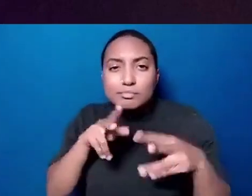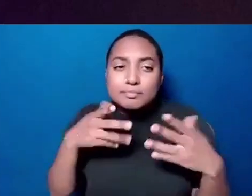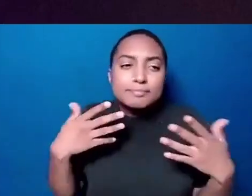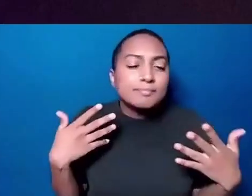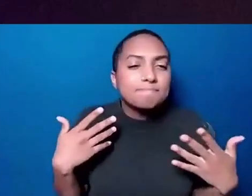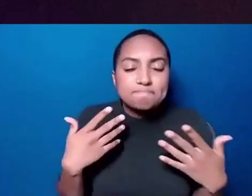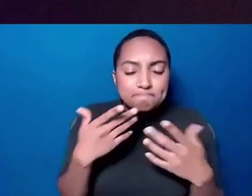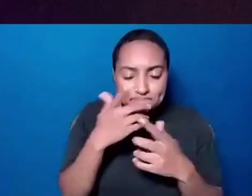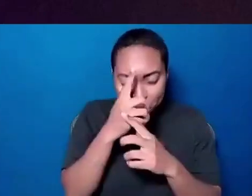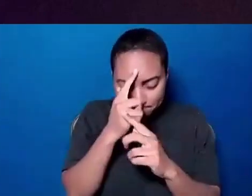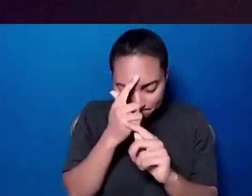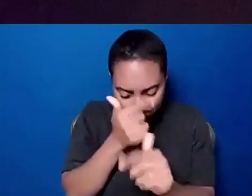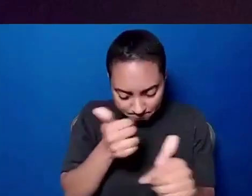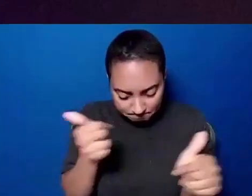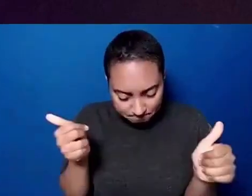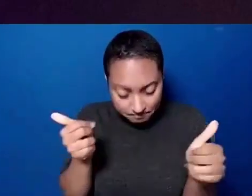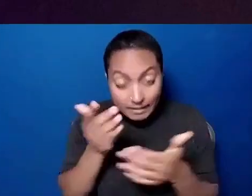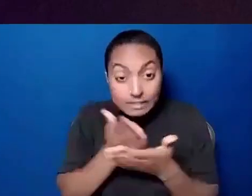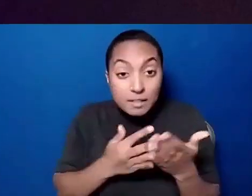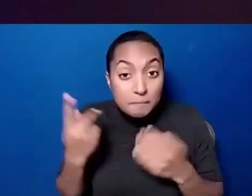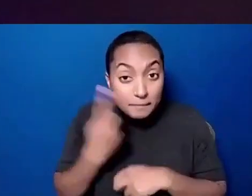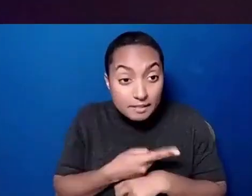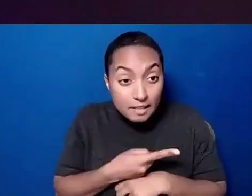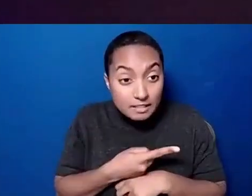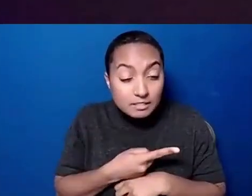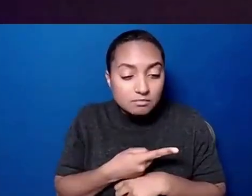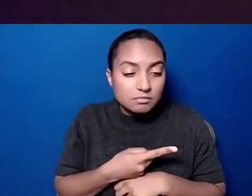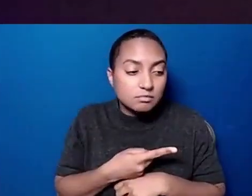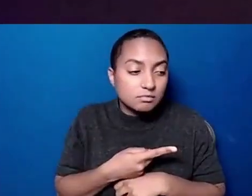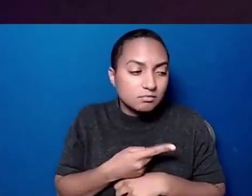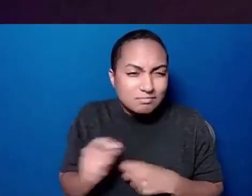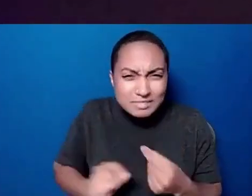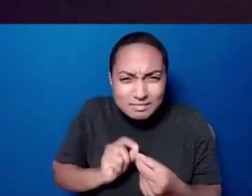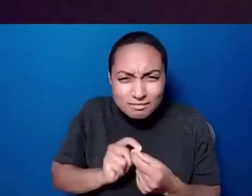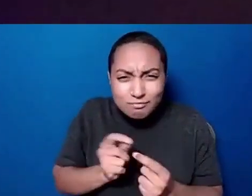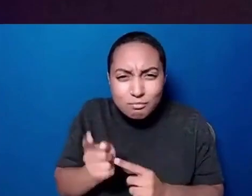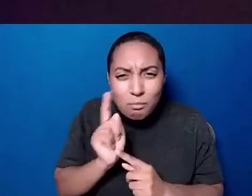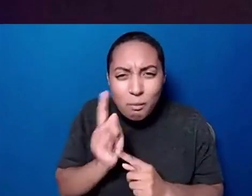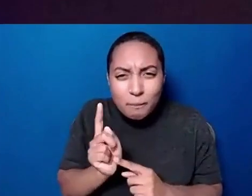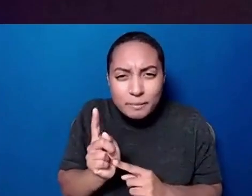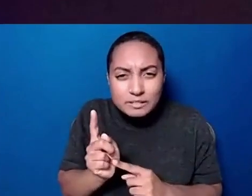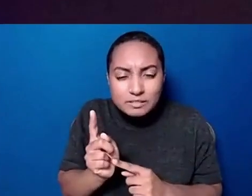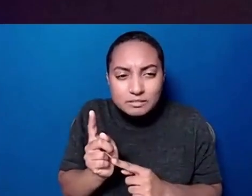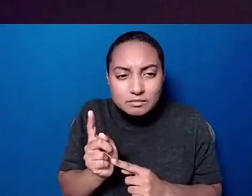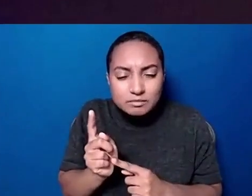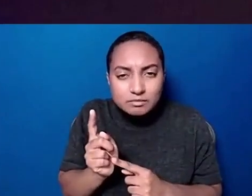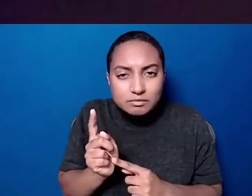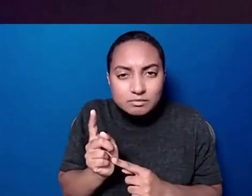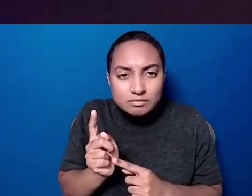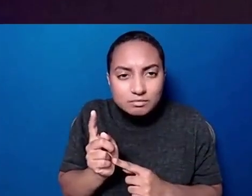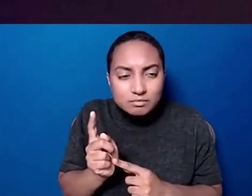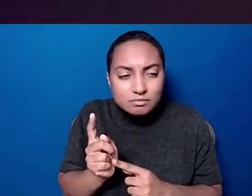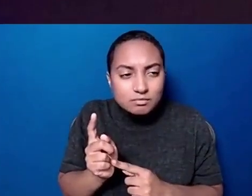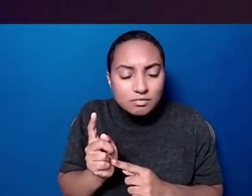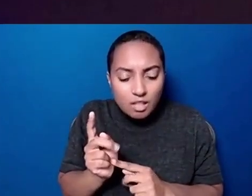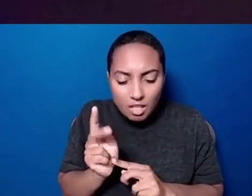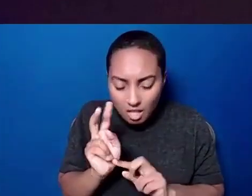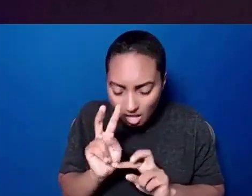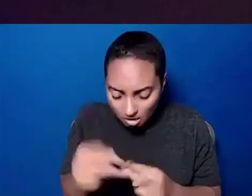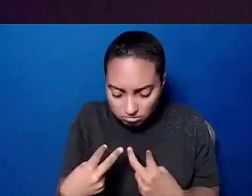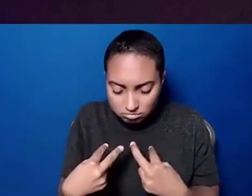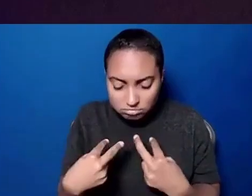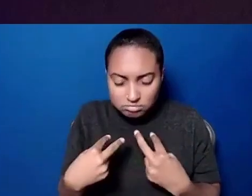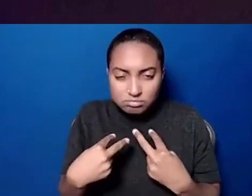Some days, some moments, going inside and